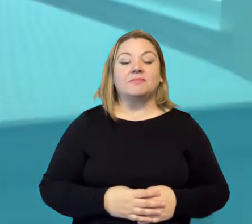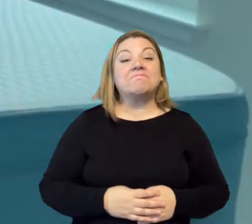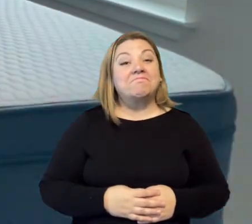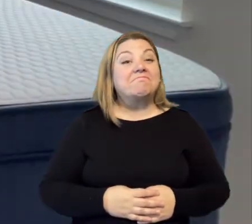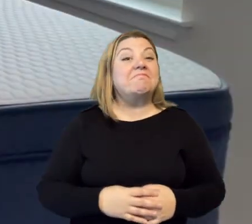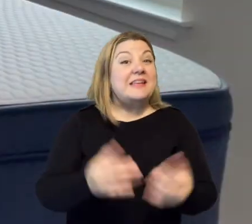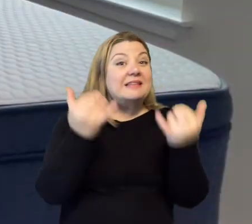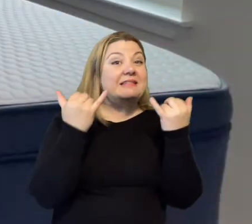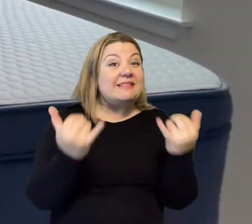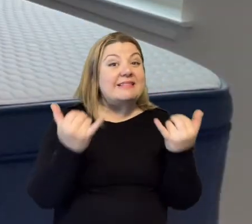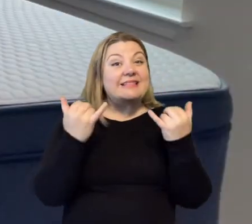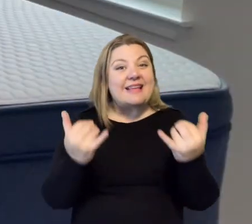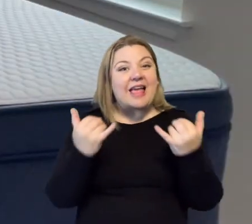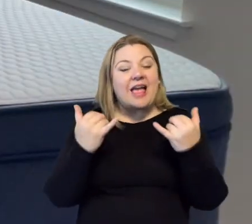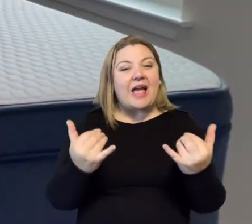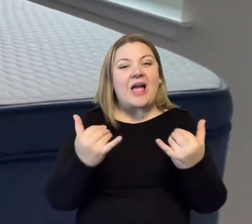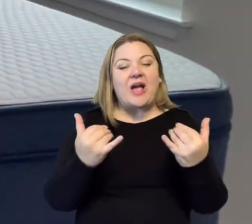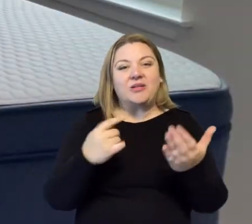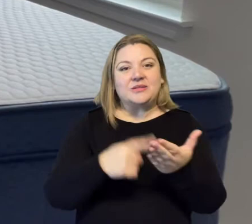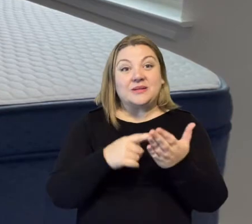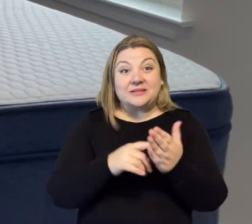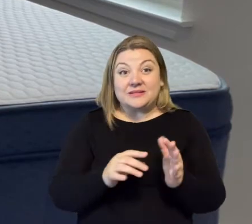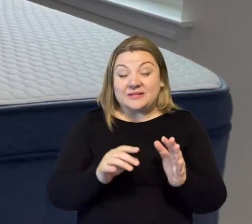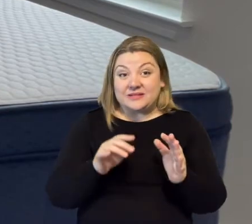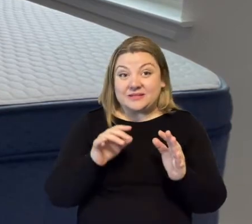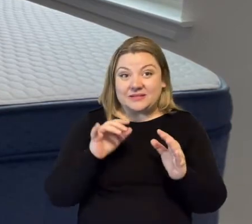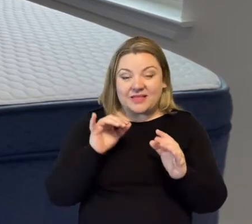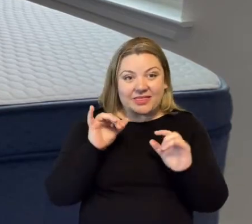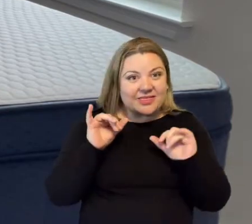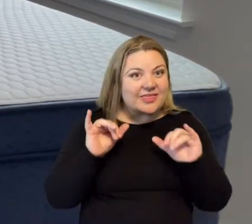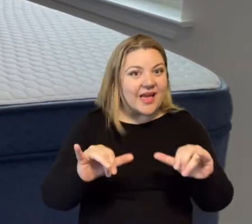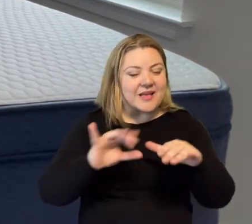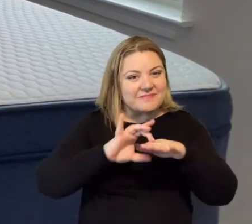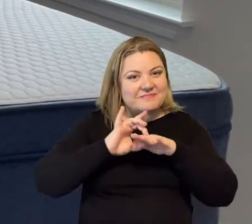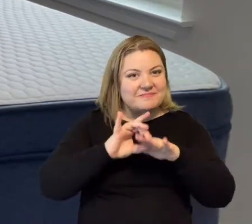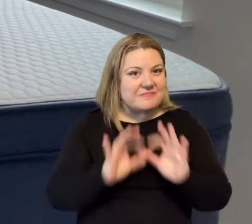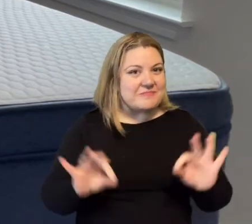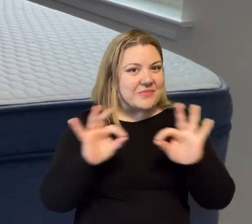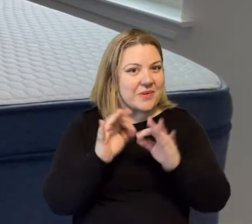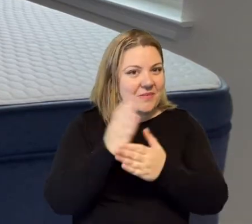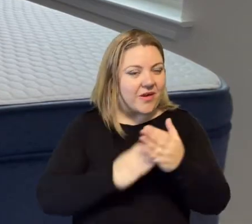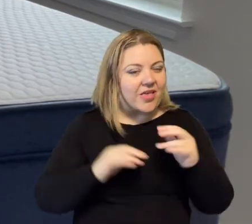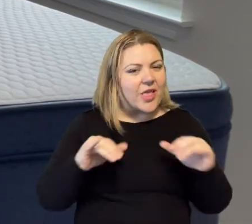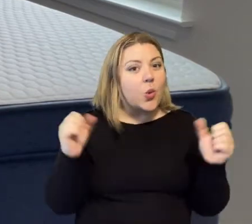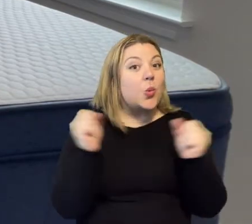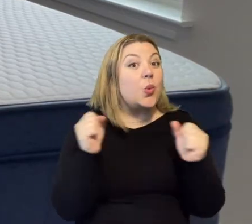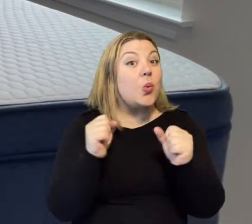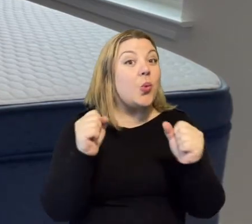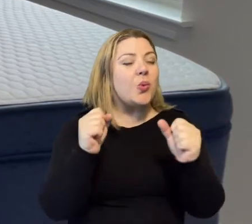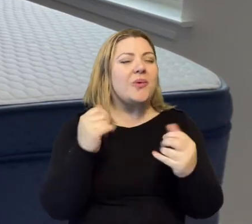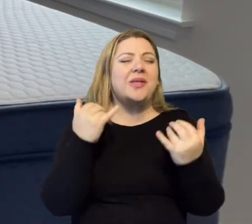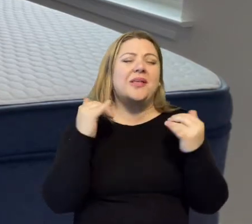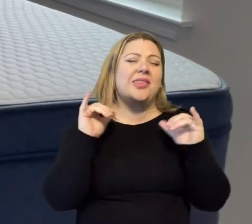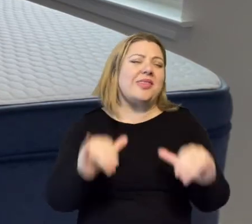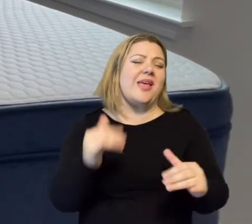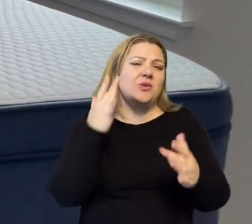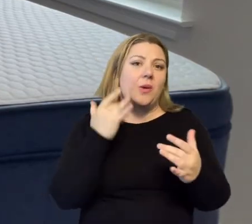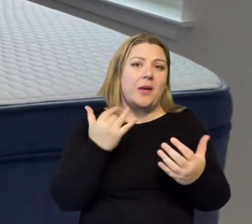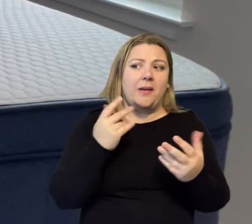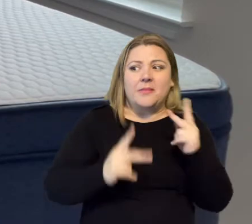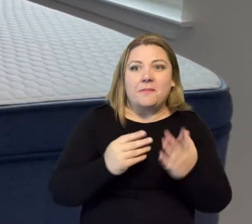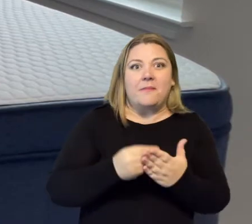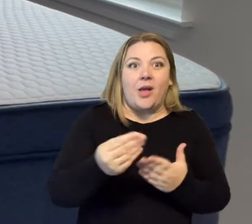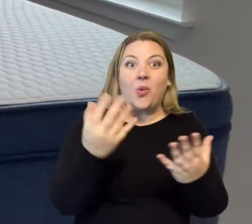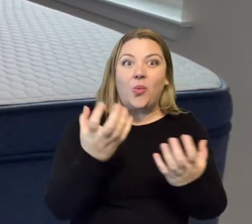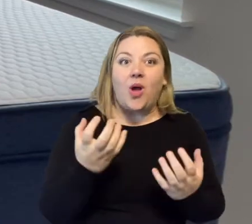All right, guys, now we're finally to the meat and potatoes of this mattress. It is a cooling mattress, and it's what it's known for. And so